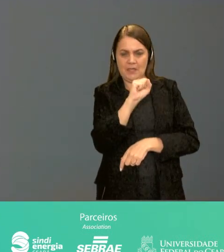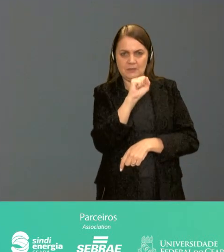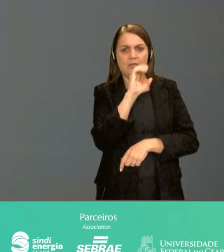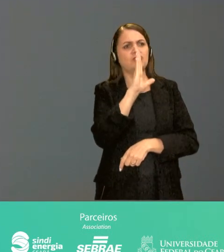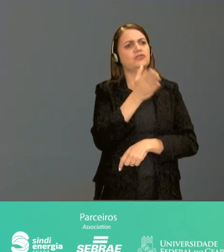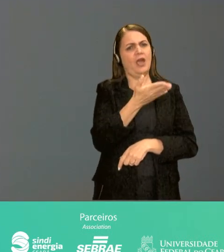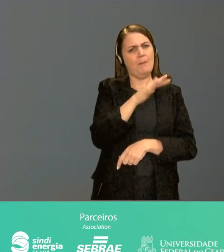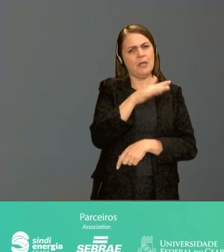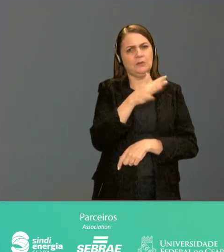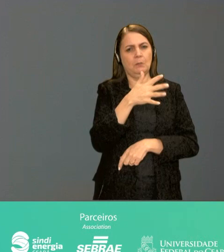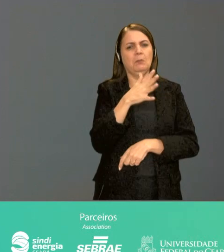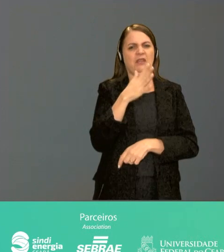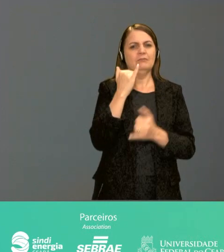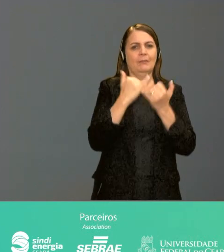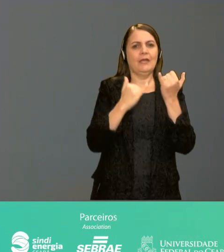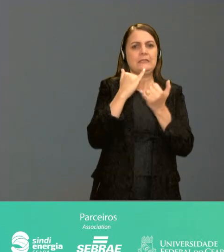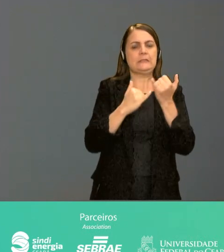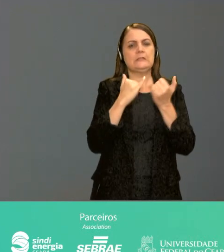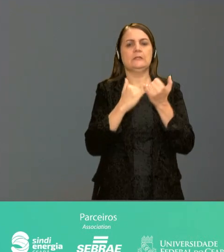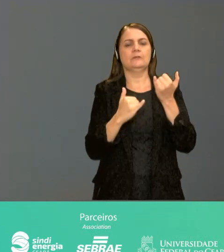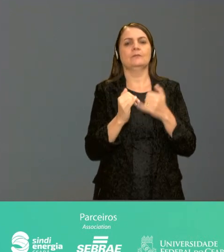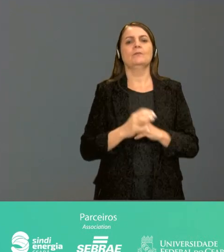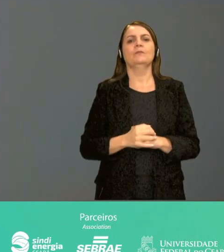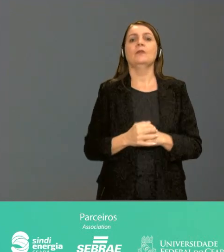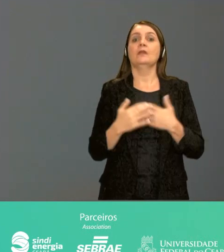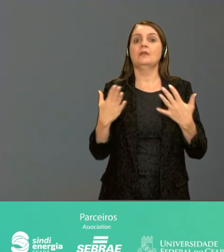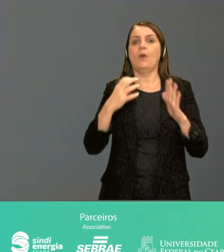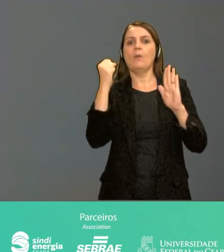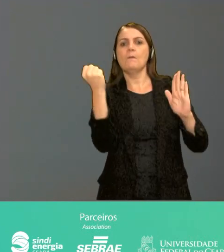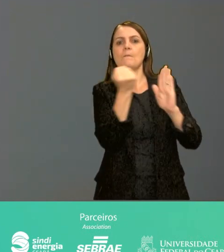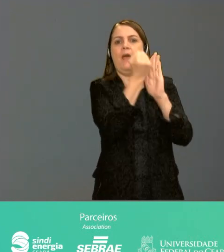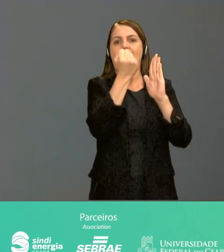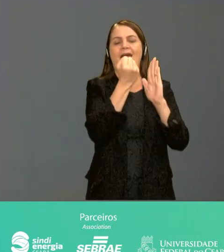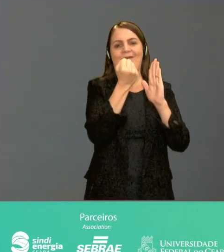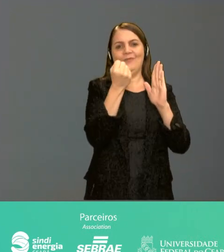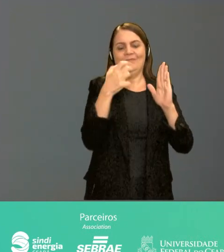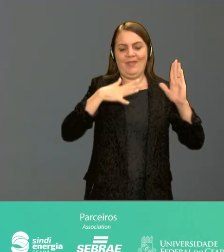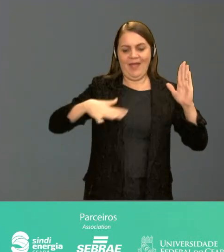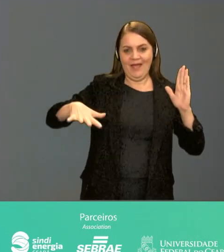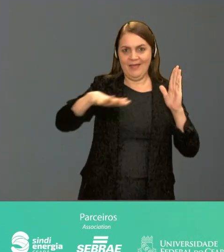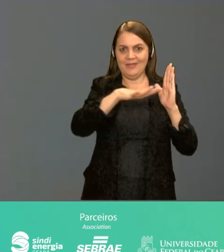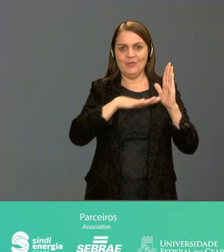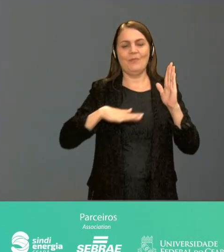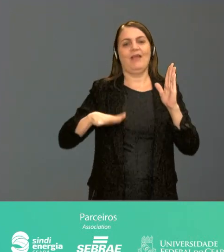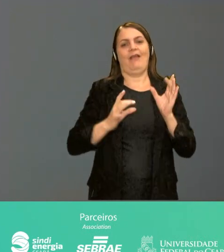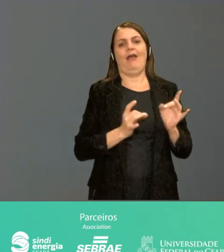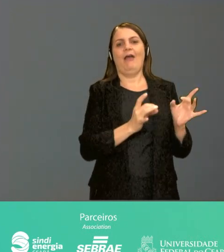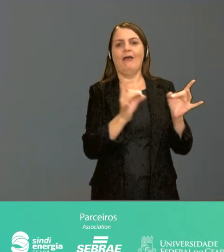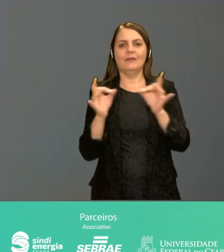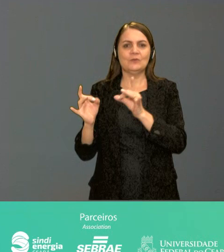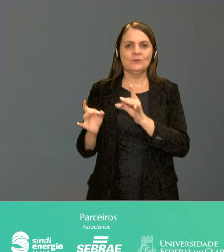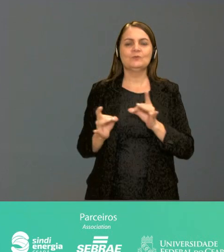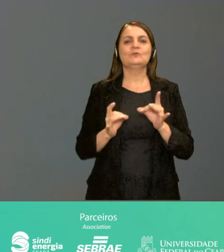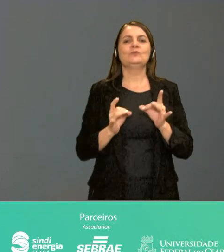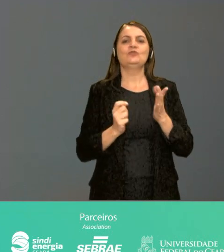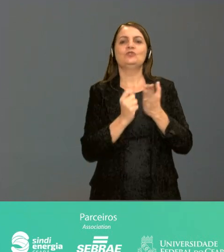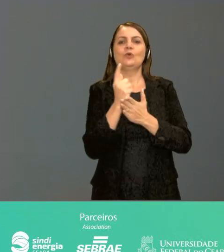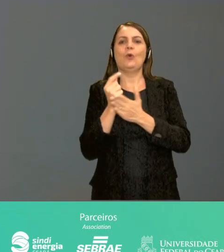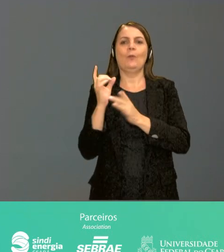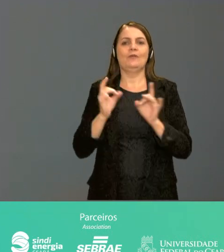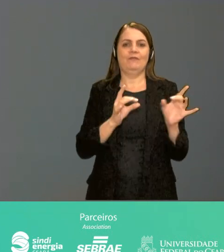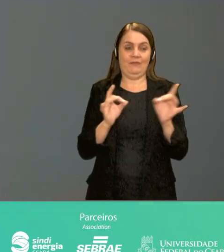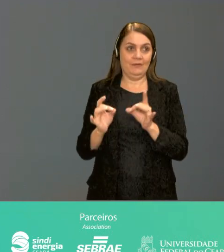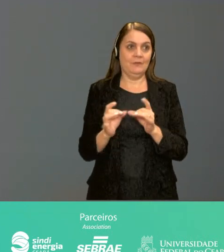So this was a milestone in our Brazilian market, without any doubt. And hydrogen